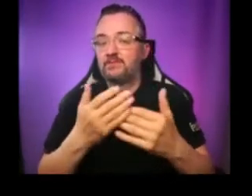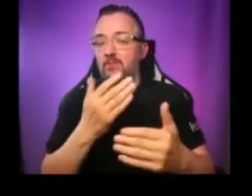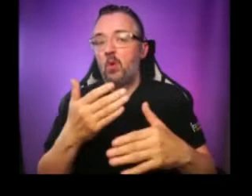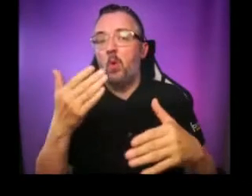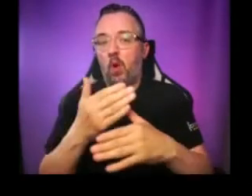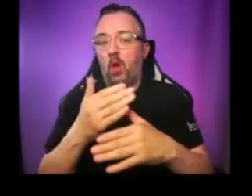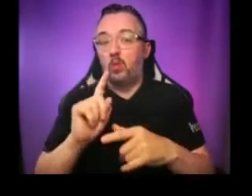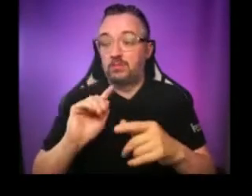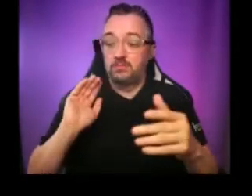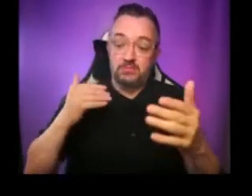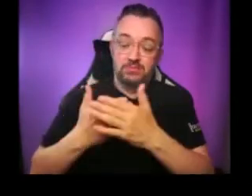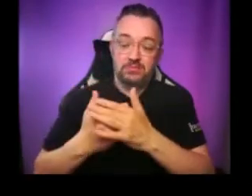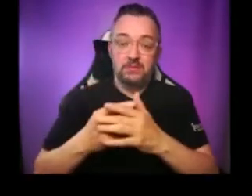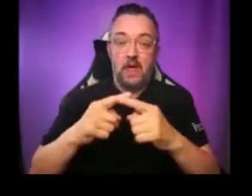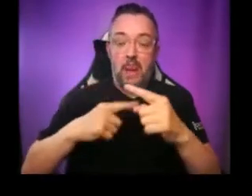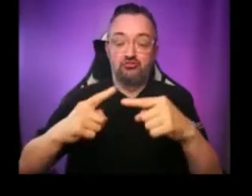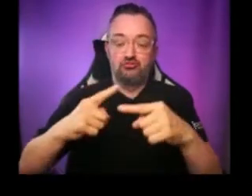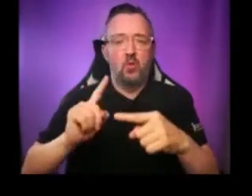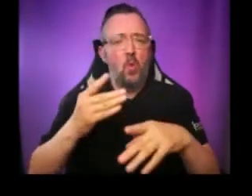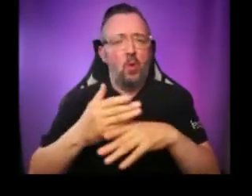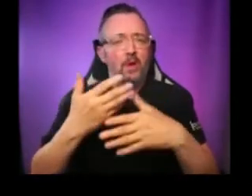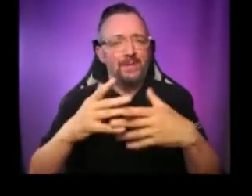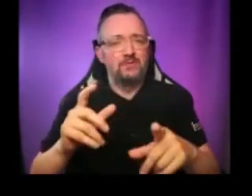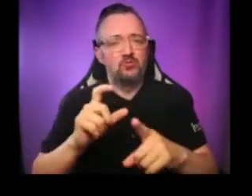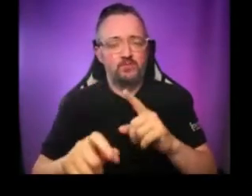since we were set up last summer.